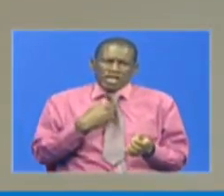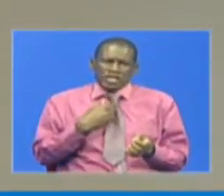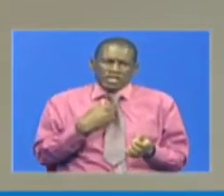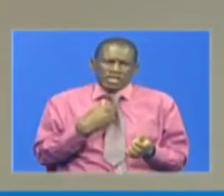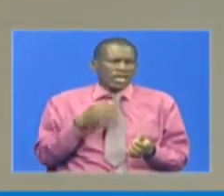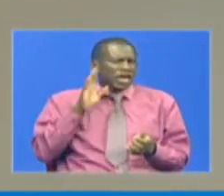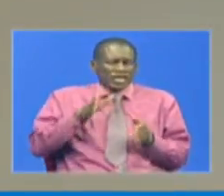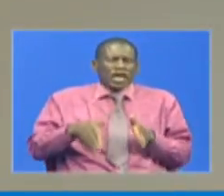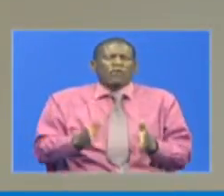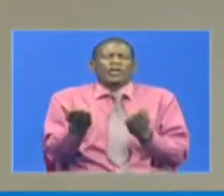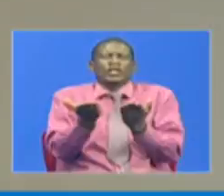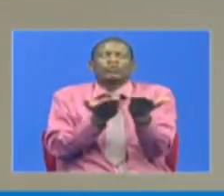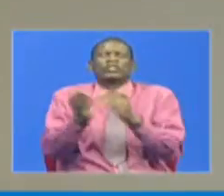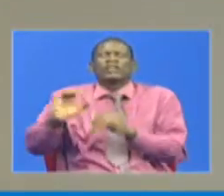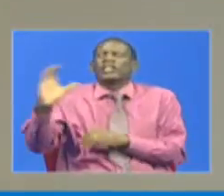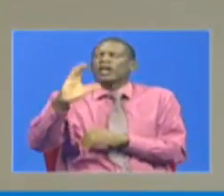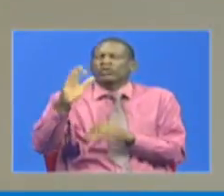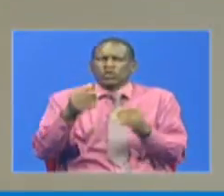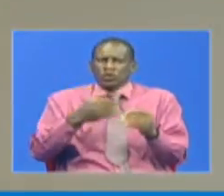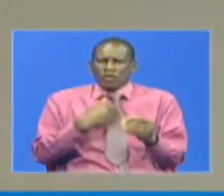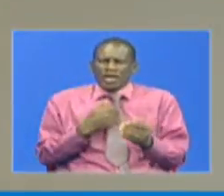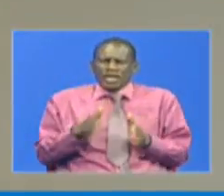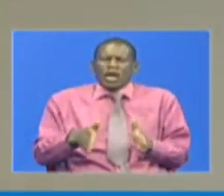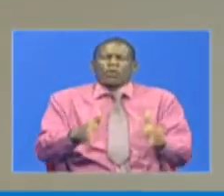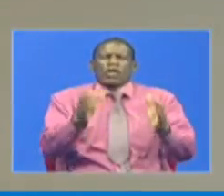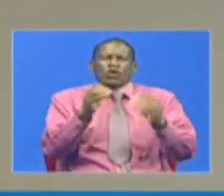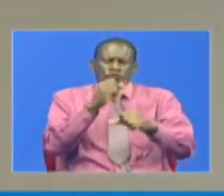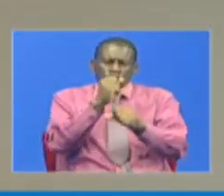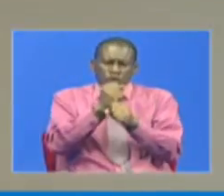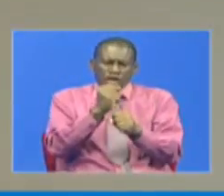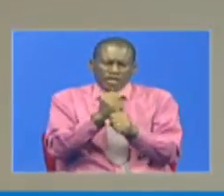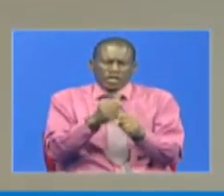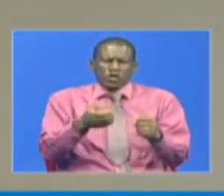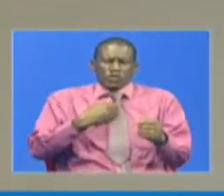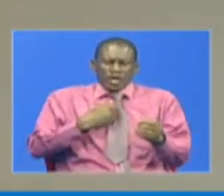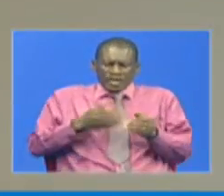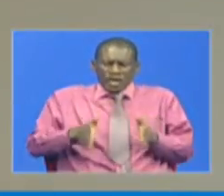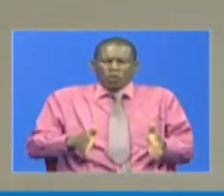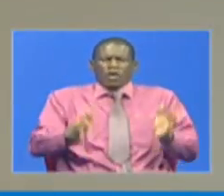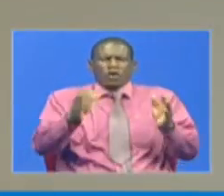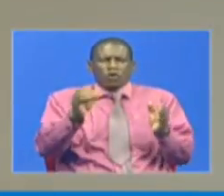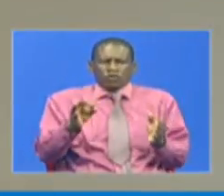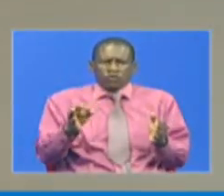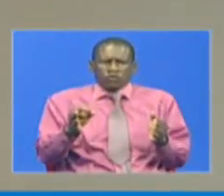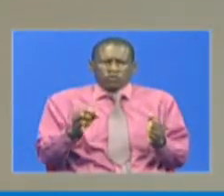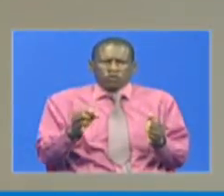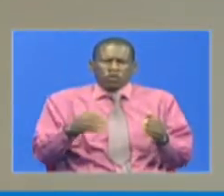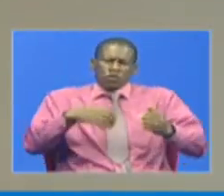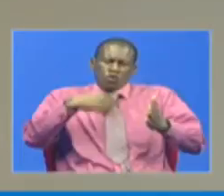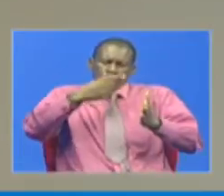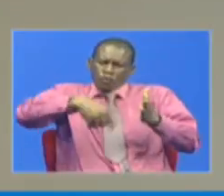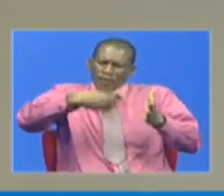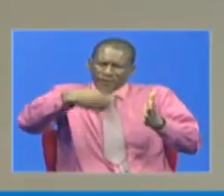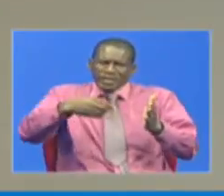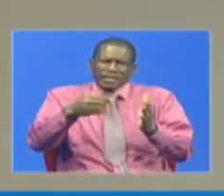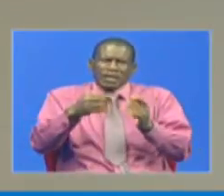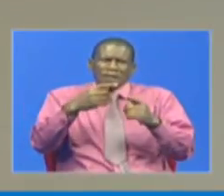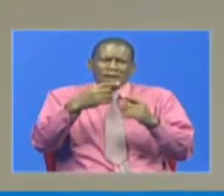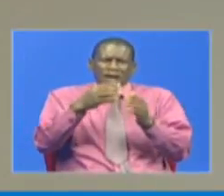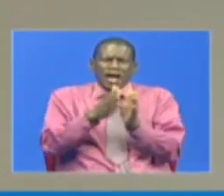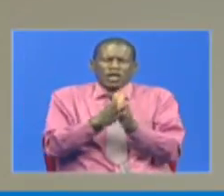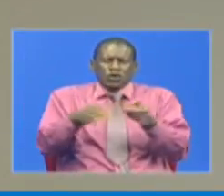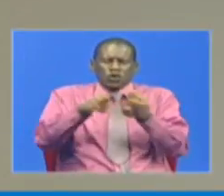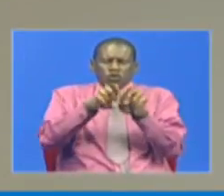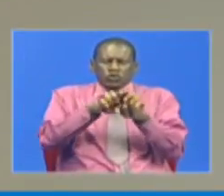serve our customers. We have had a way of working. We had a way of operating. And